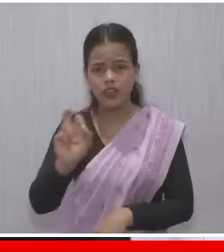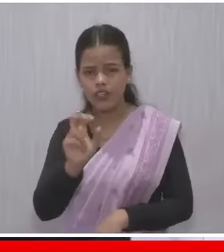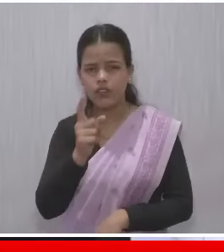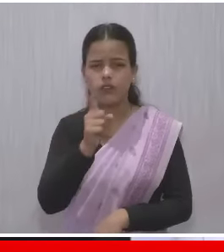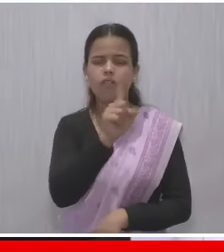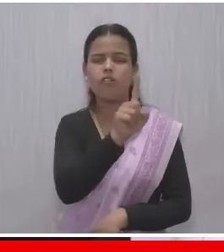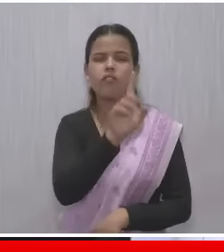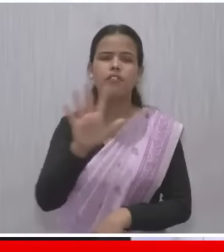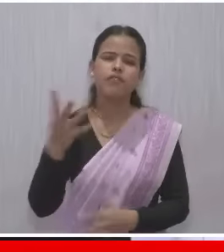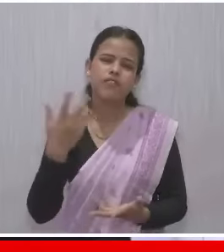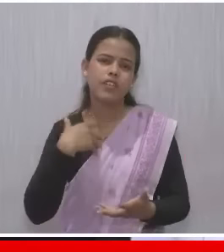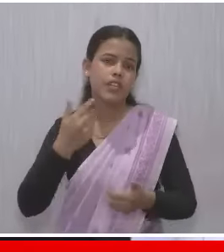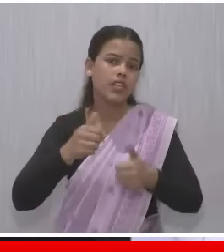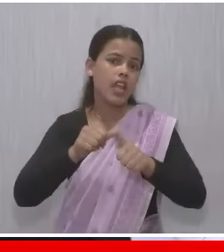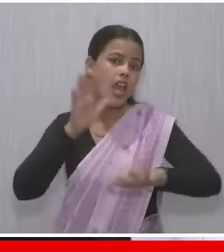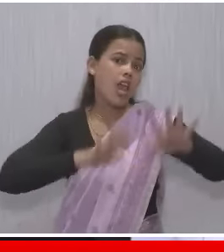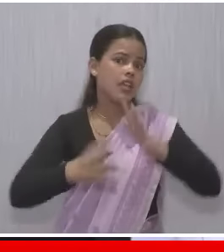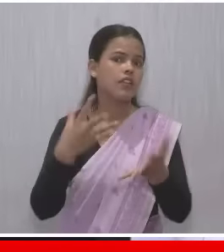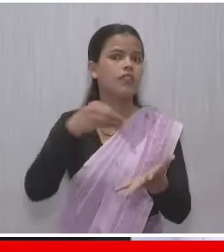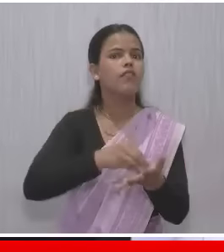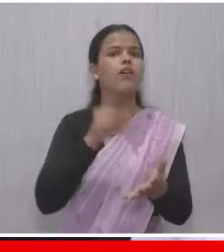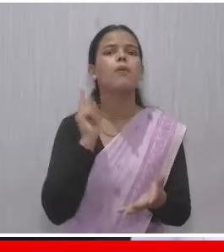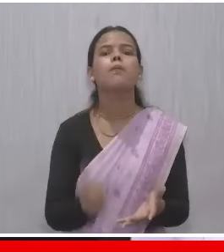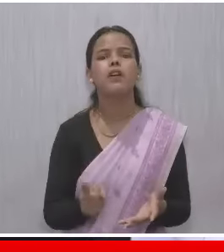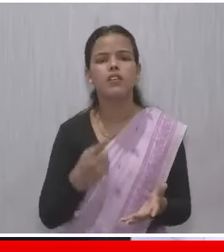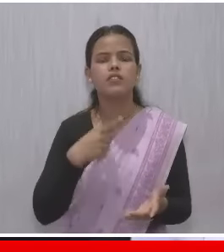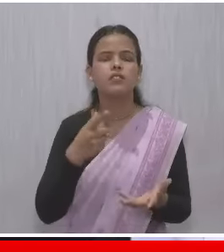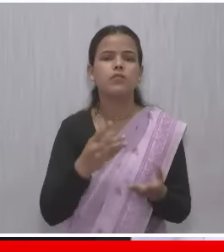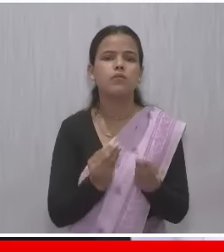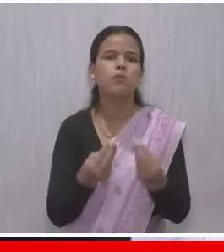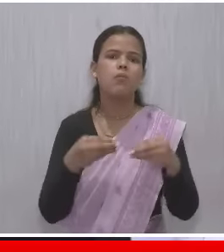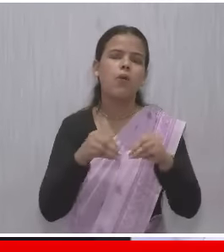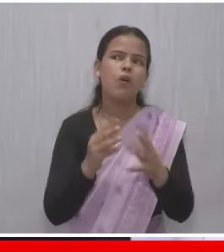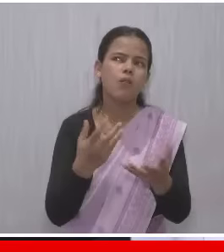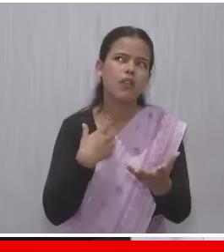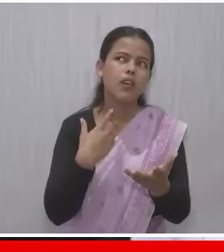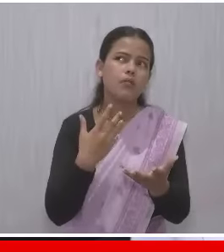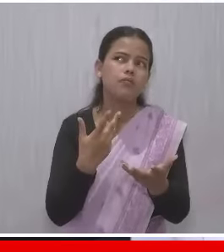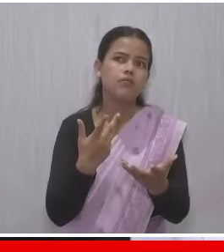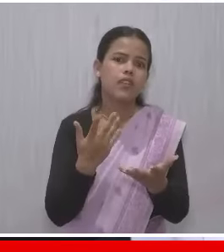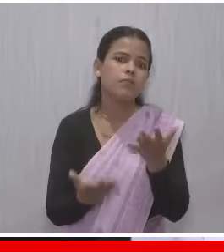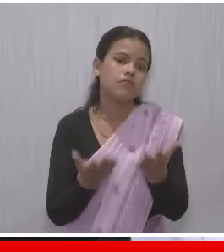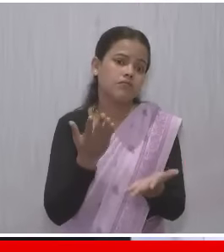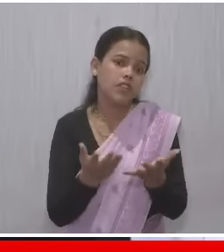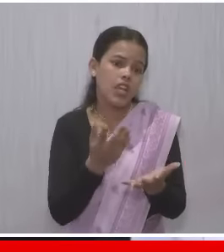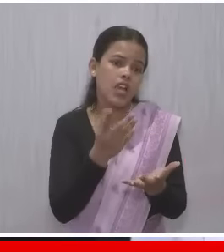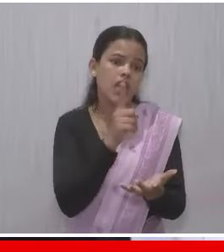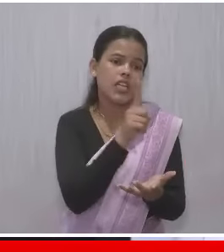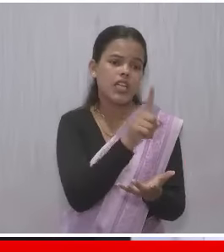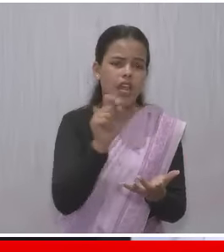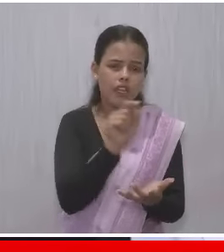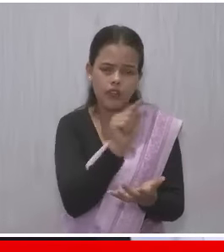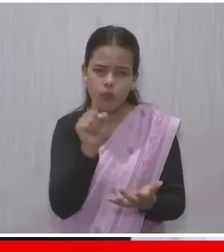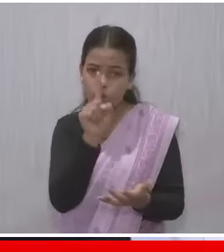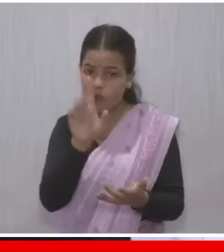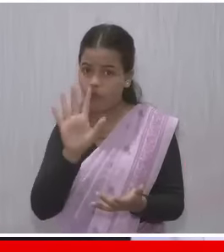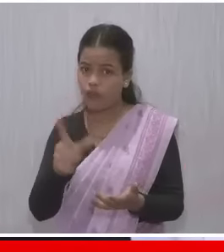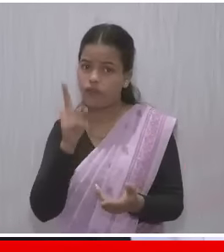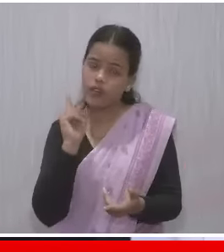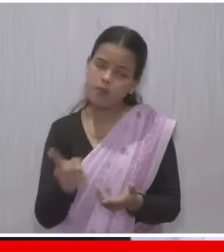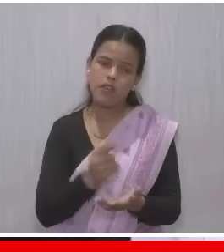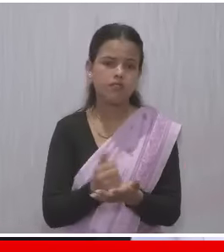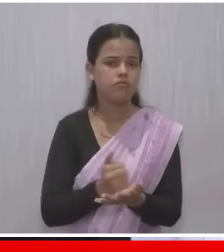not asking much more, but at least 10 to 15 best practices in their state, which they